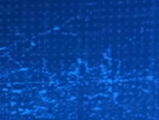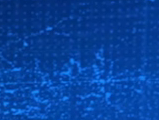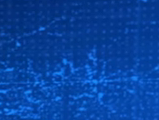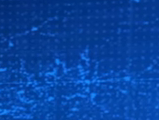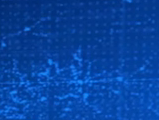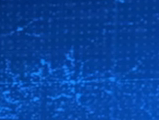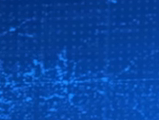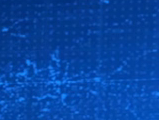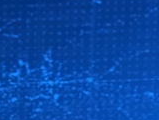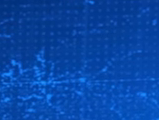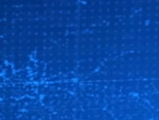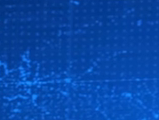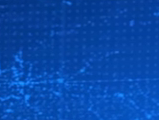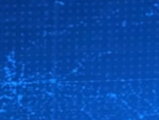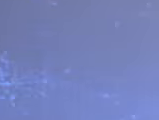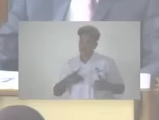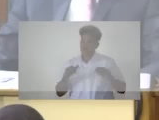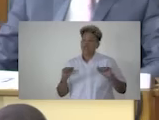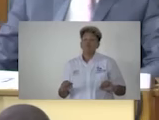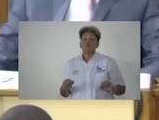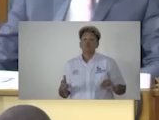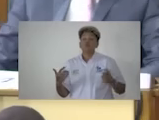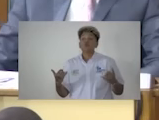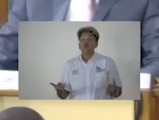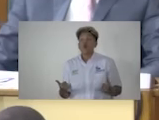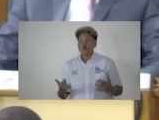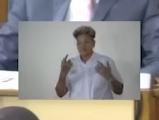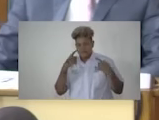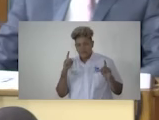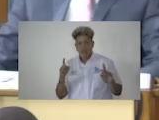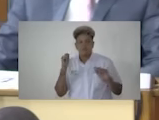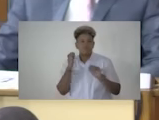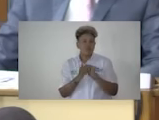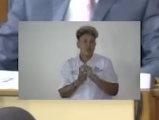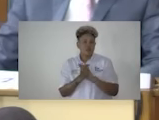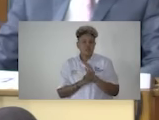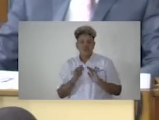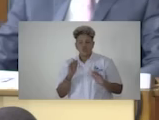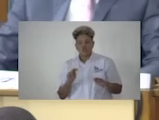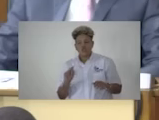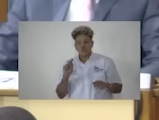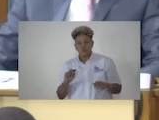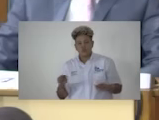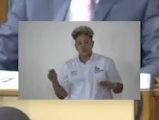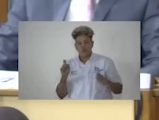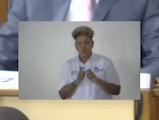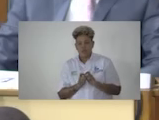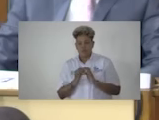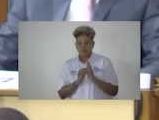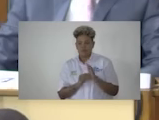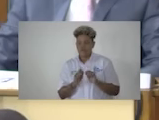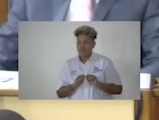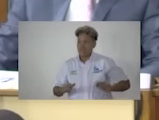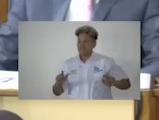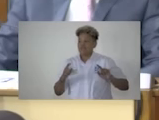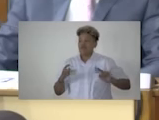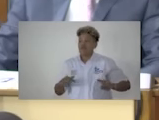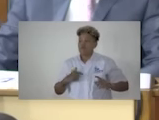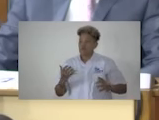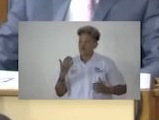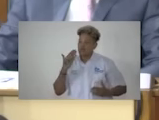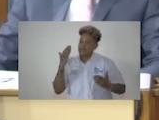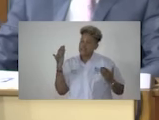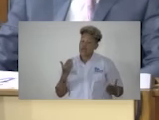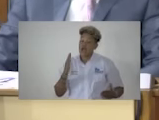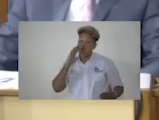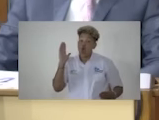It's Wednesday, January 17. In the headlines, the Domestic Violence Amendment Act 2023 to come into